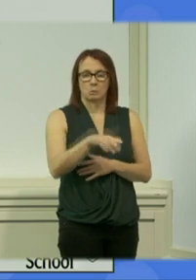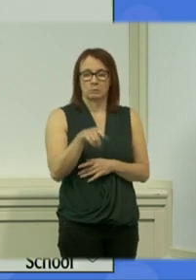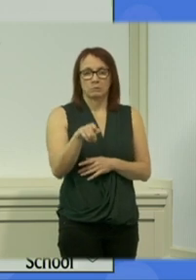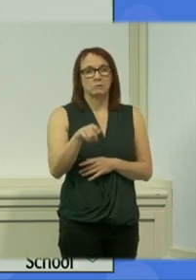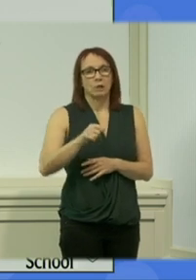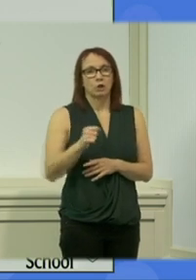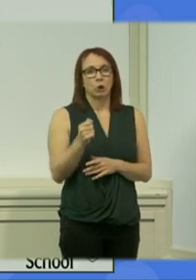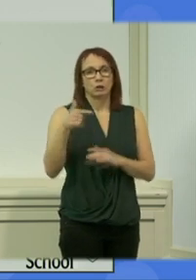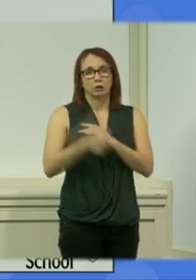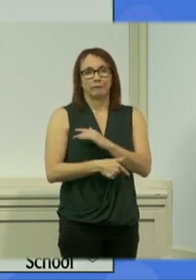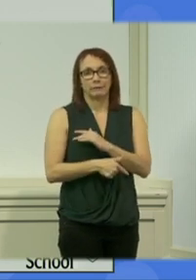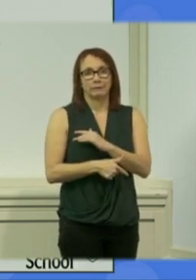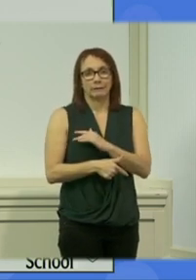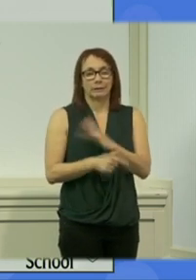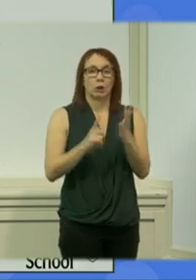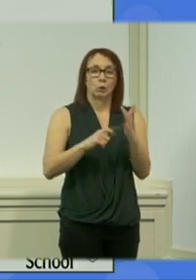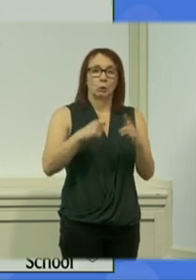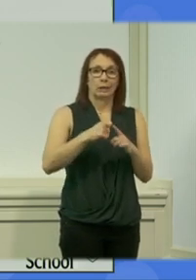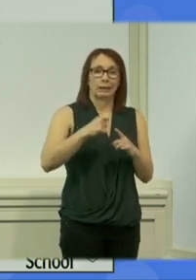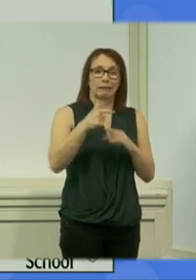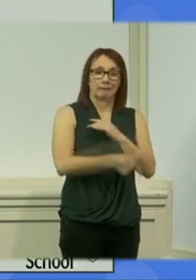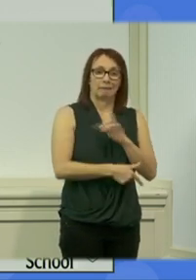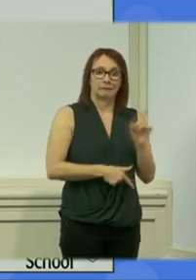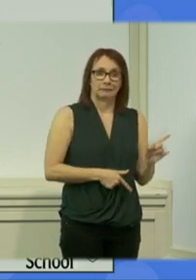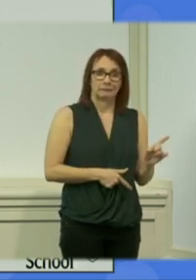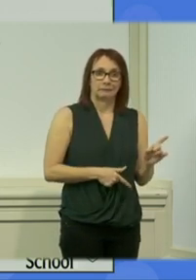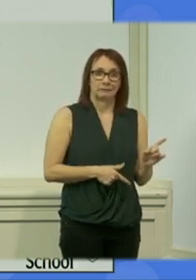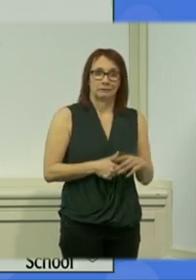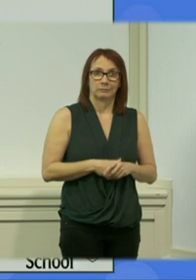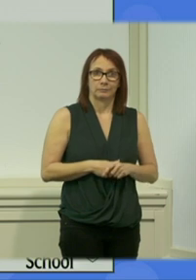deficit, that's the UK deficit.